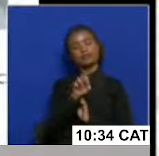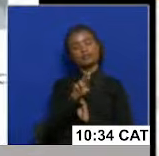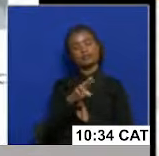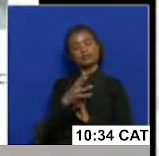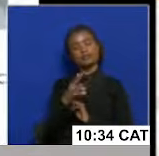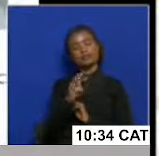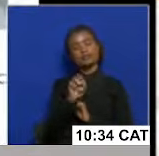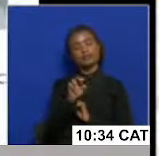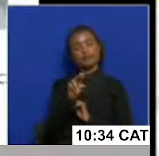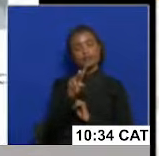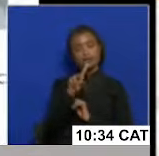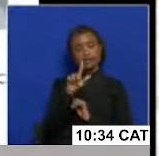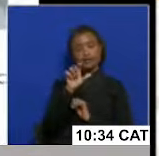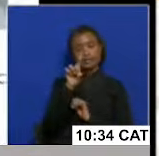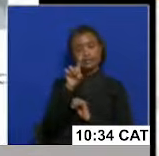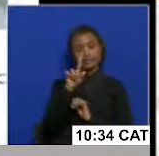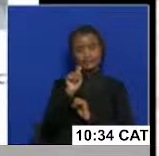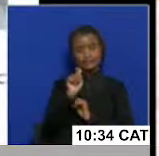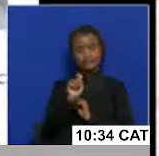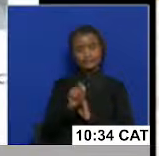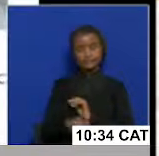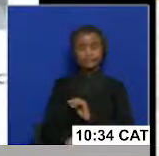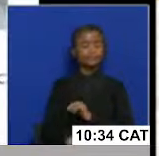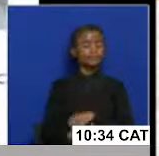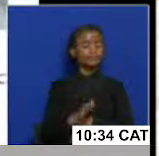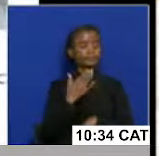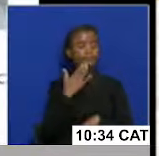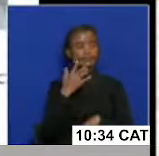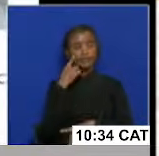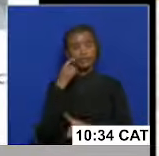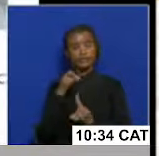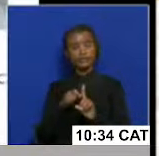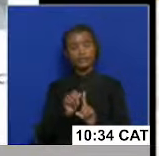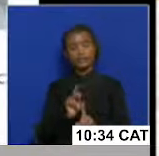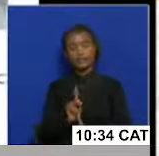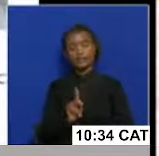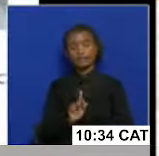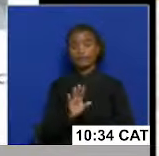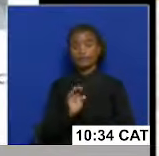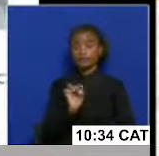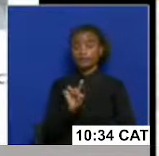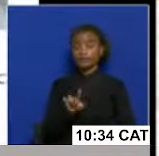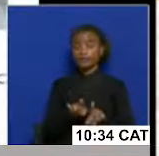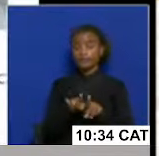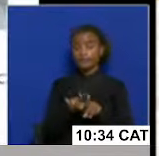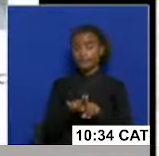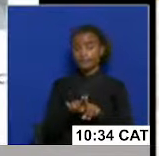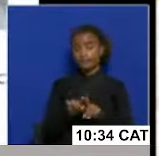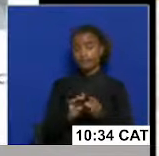I ask you to, in the same file, stay in the same file, please. Please